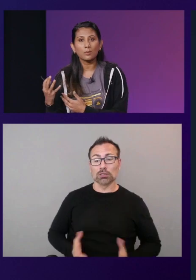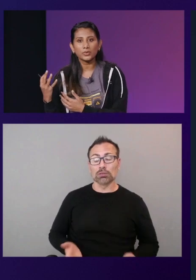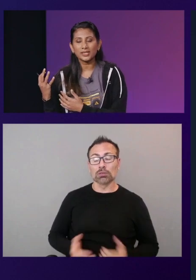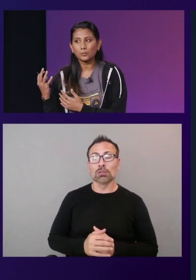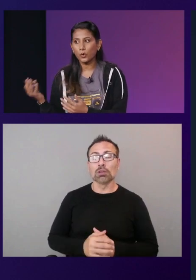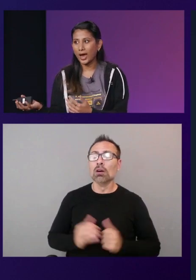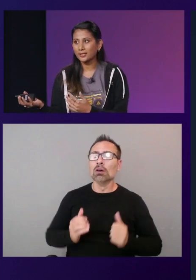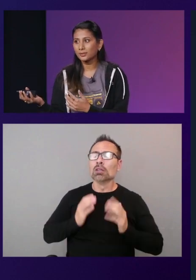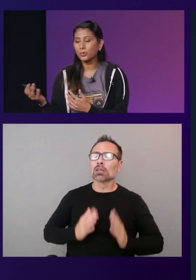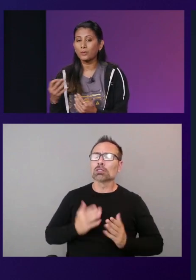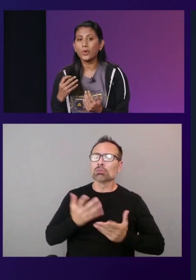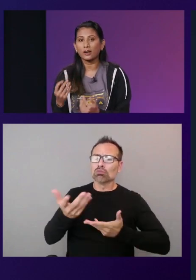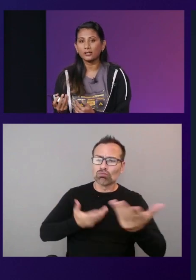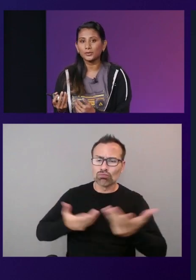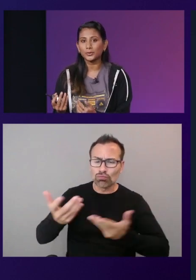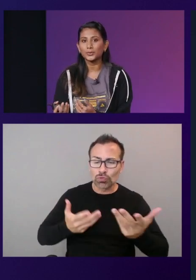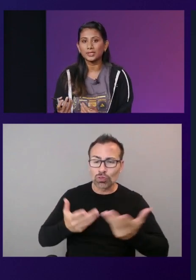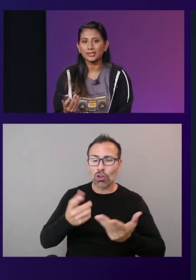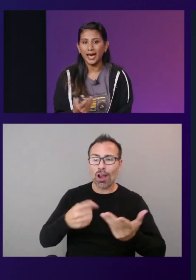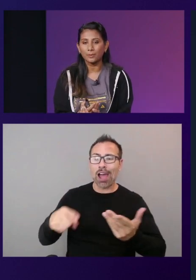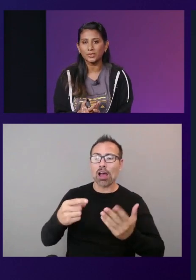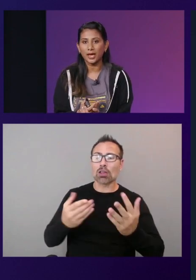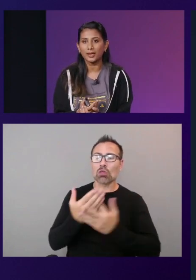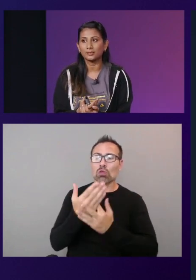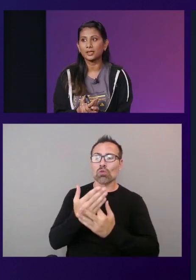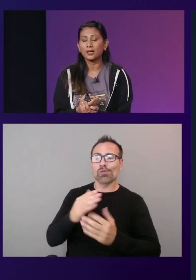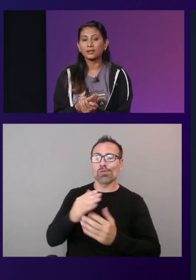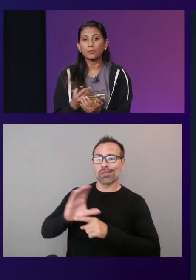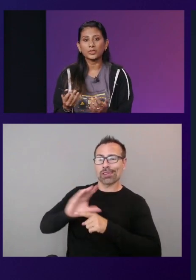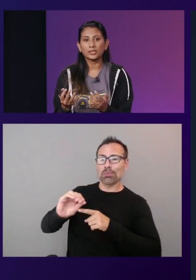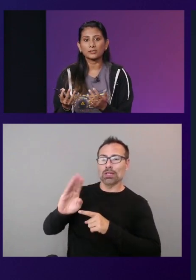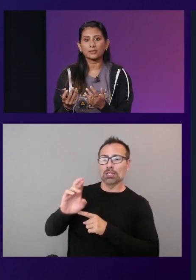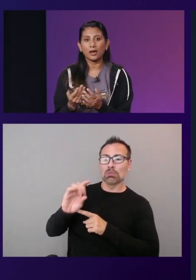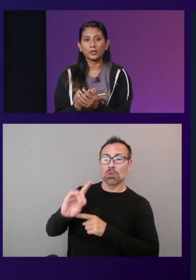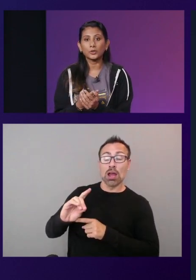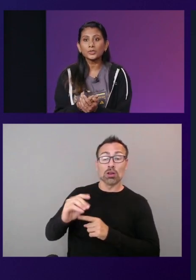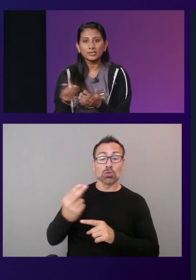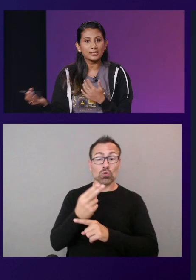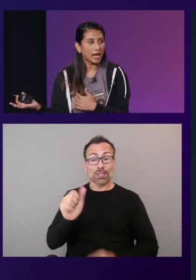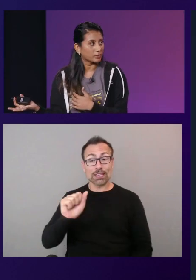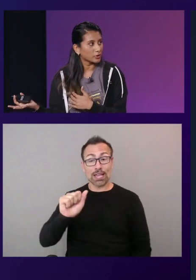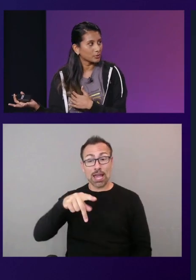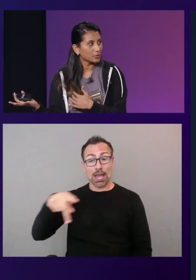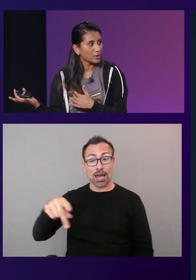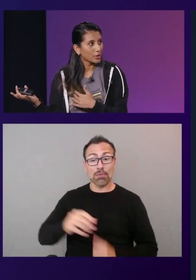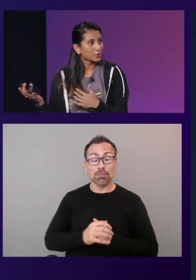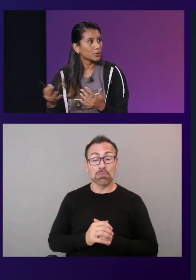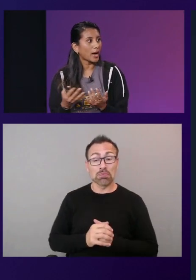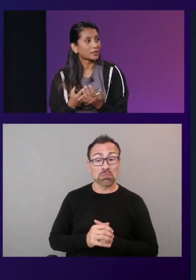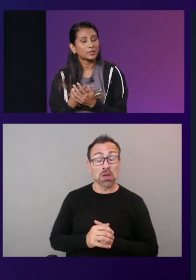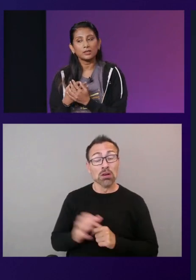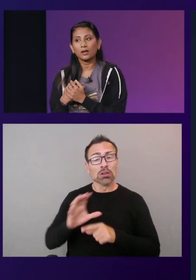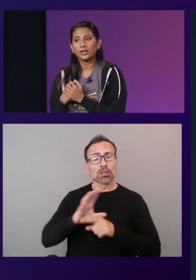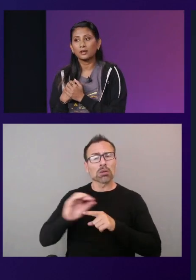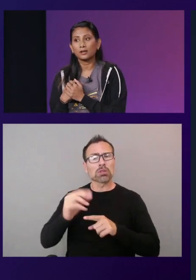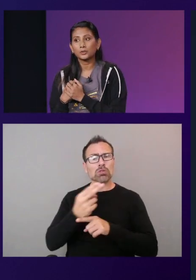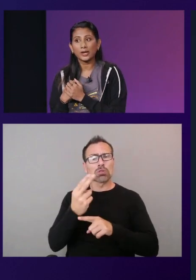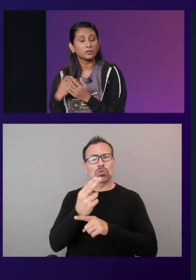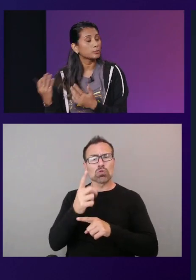with the company's brand primarily through these apps, and companies use these avenues to